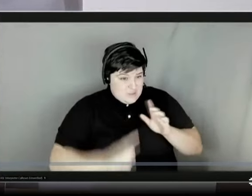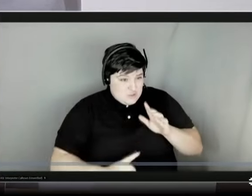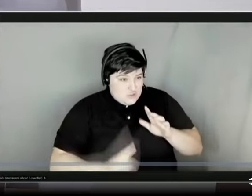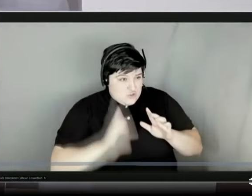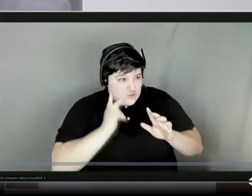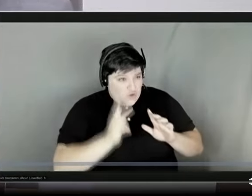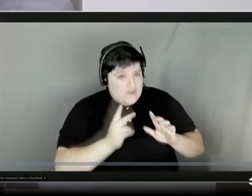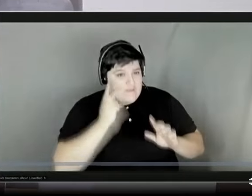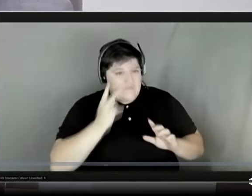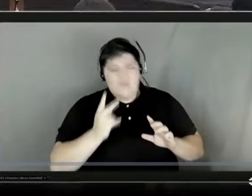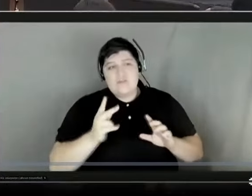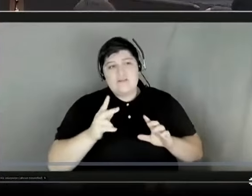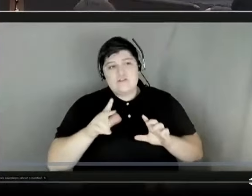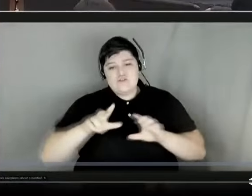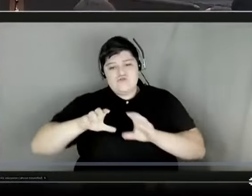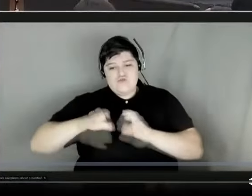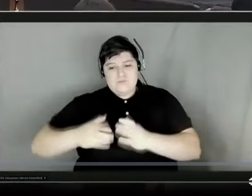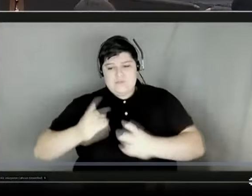group's inquiry?